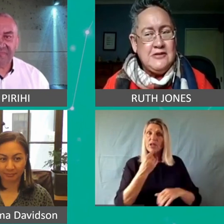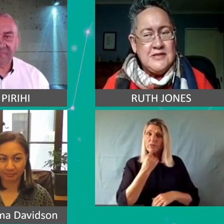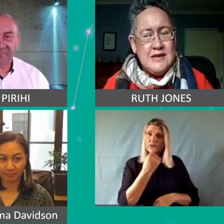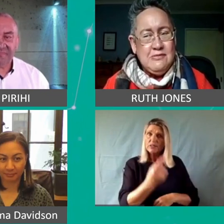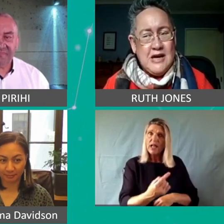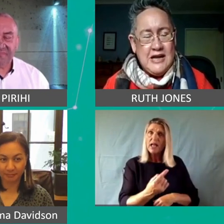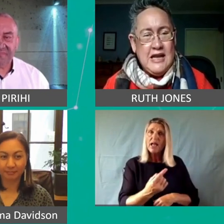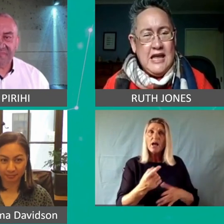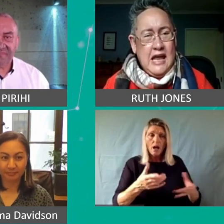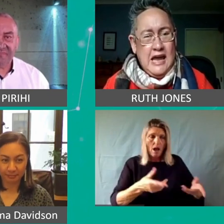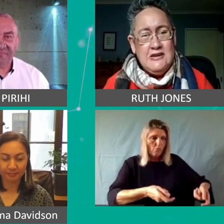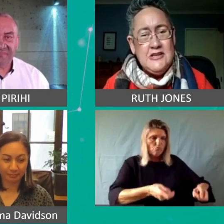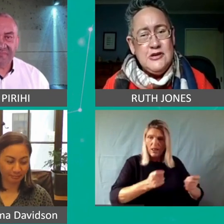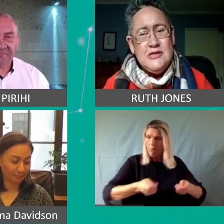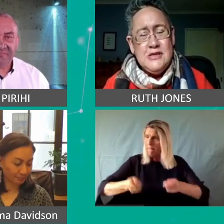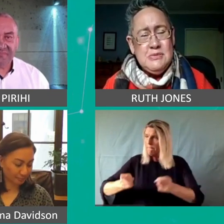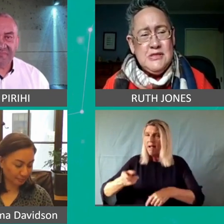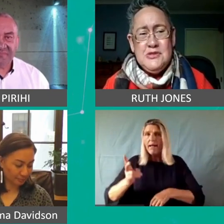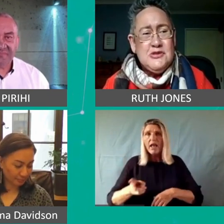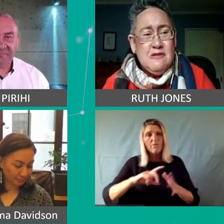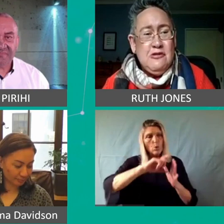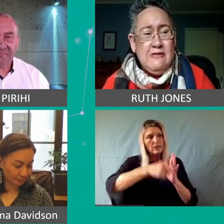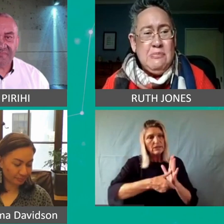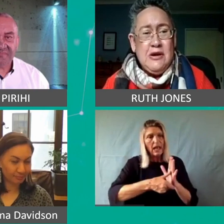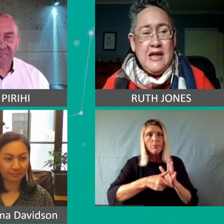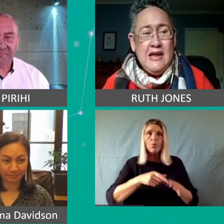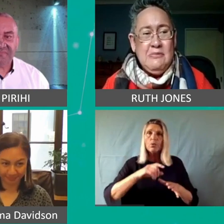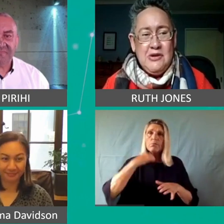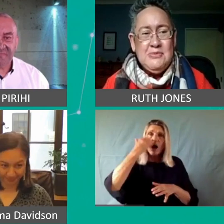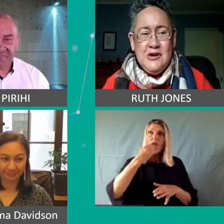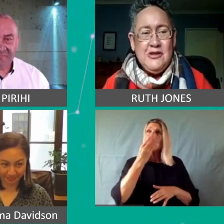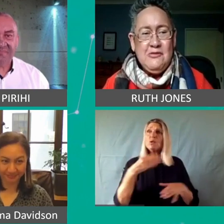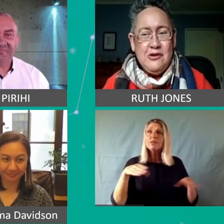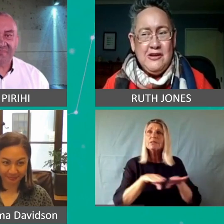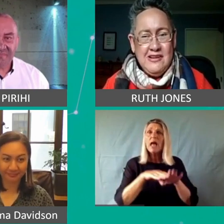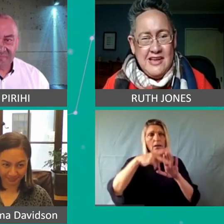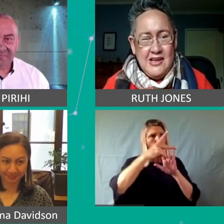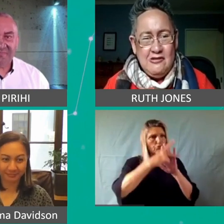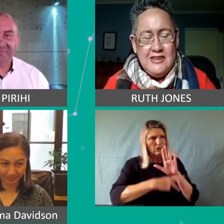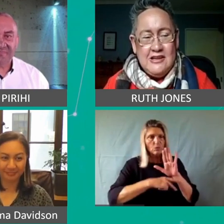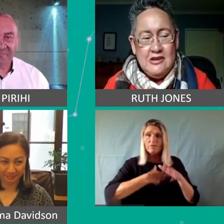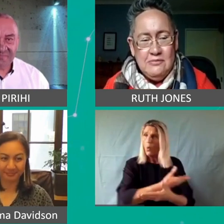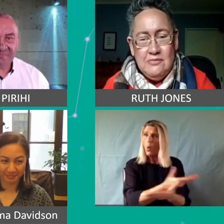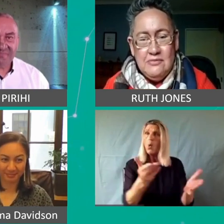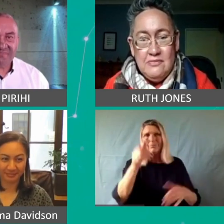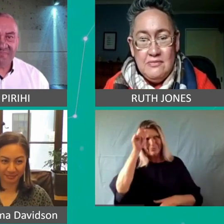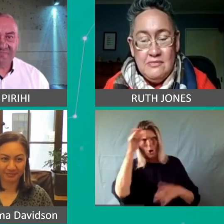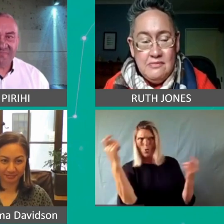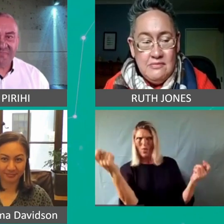again for disabled Māori, and to use those principles also for everybody, because we know they work. Kia ora tātou.